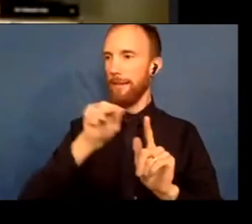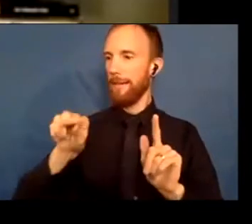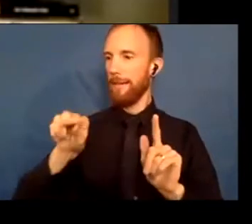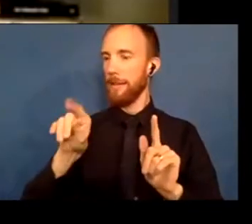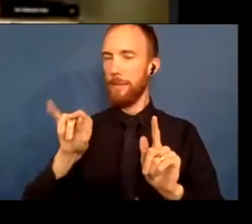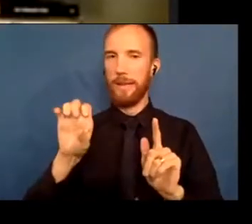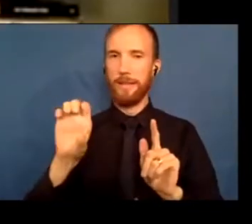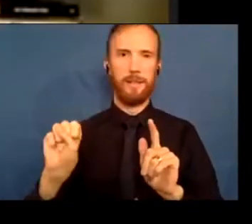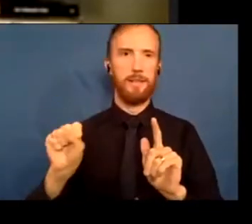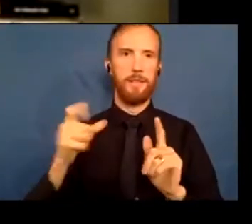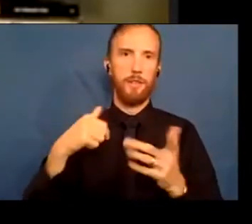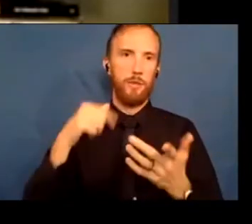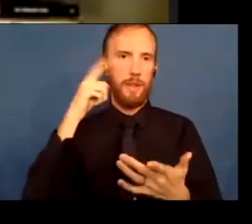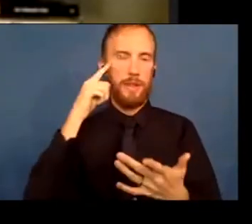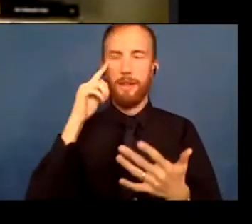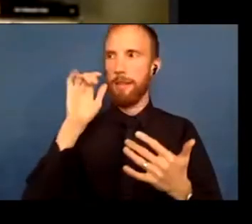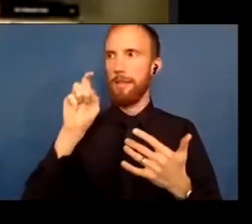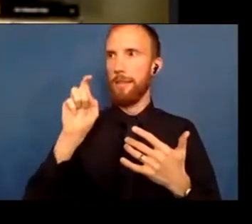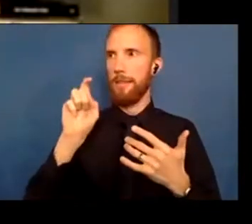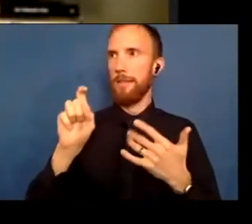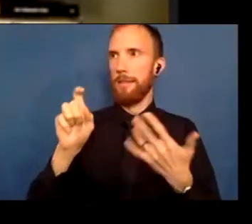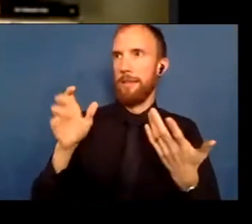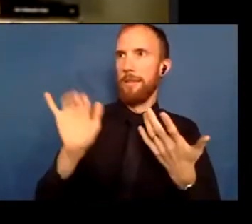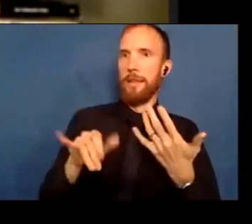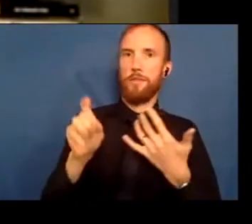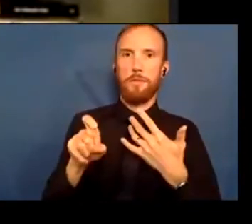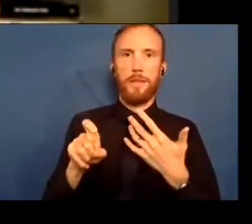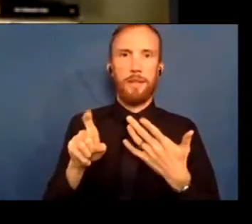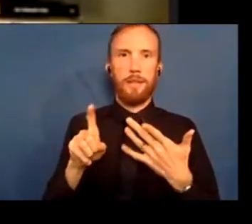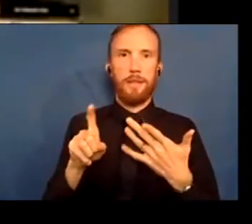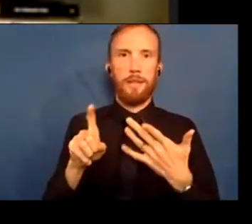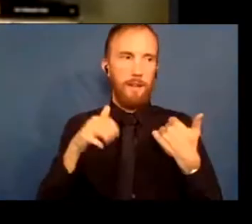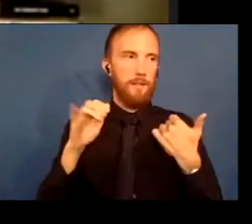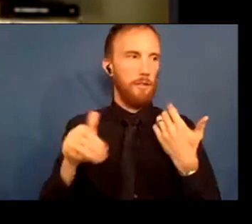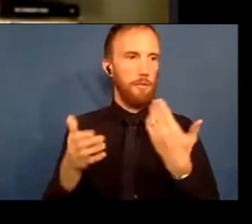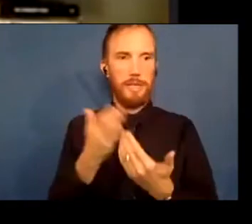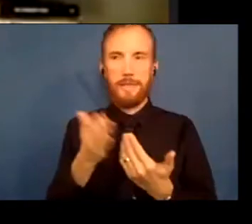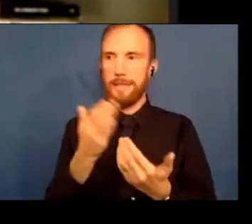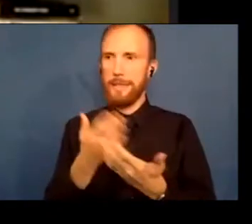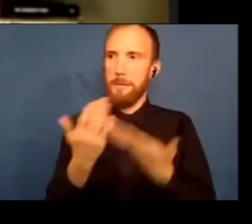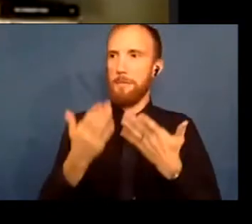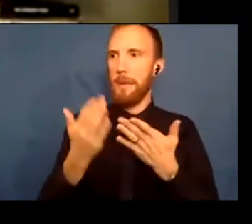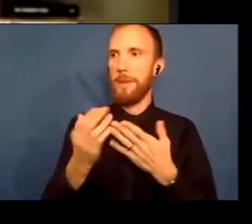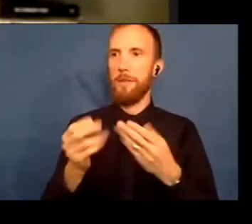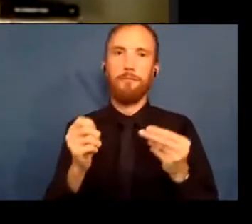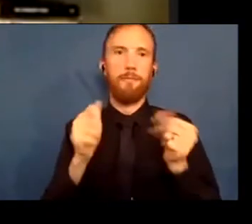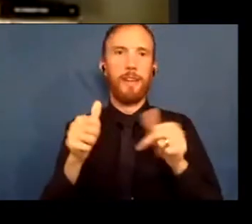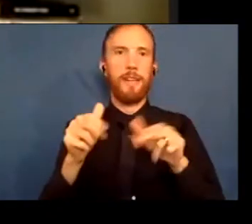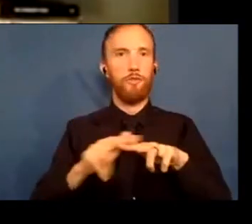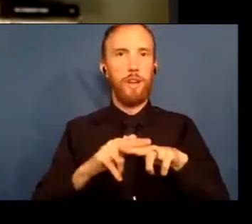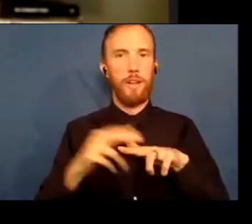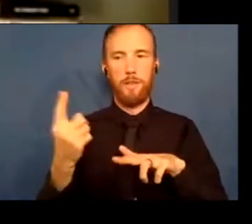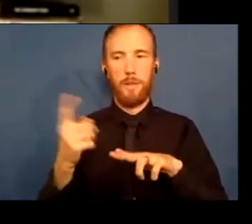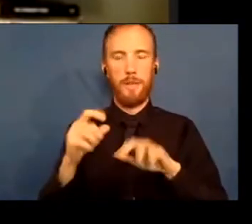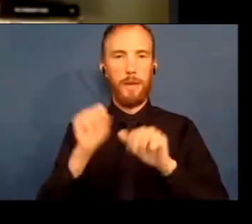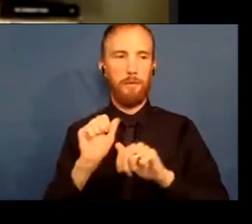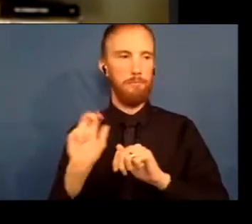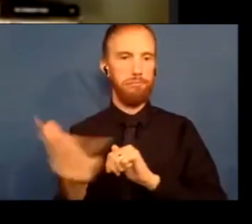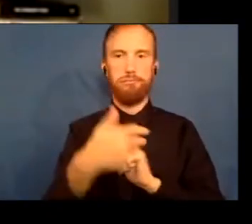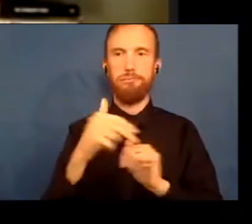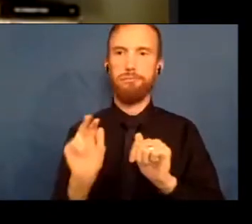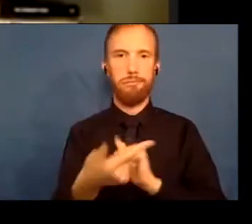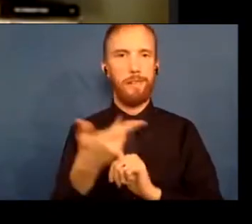or take the bus, a train, a fast train between these towns. It's unimaginable.